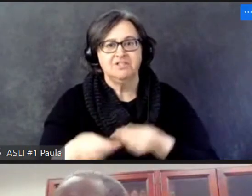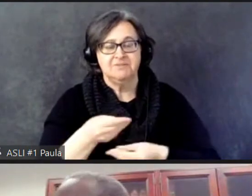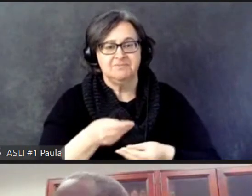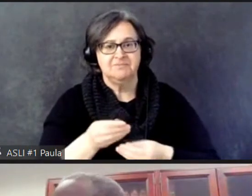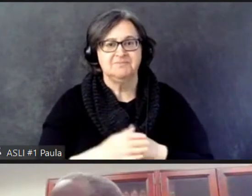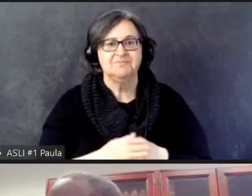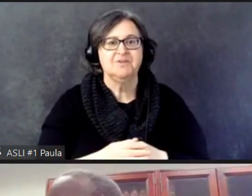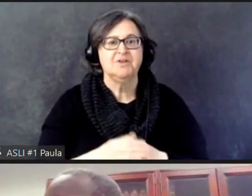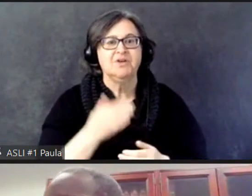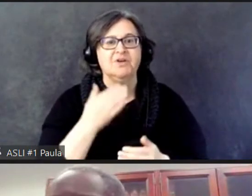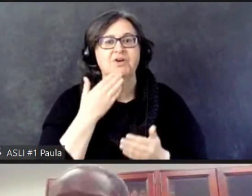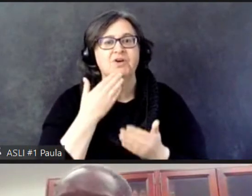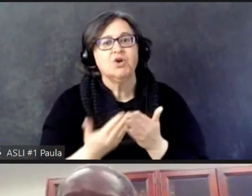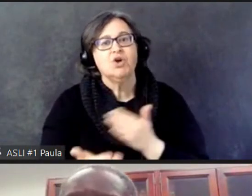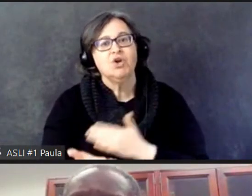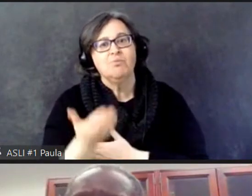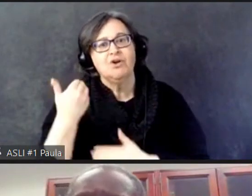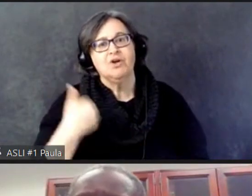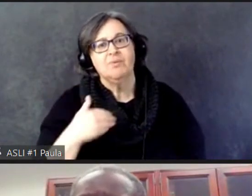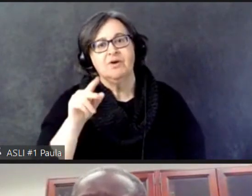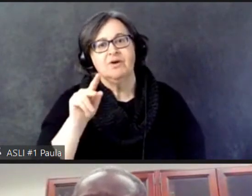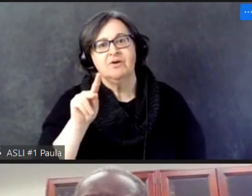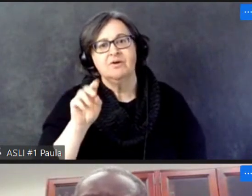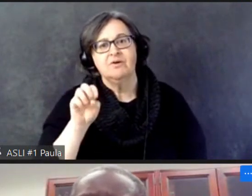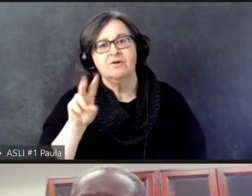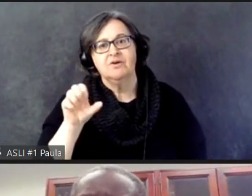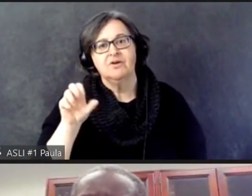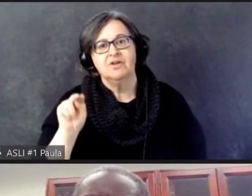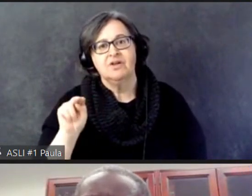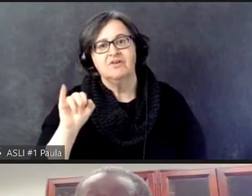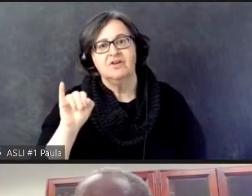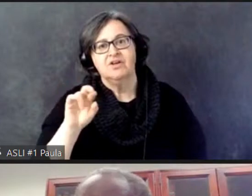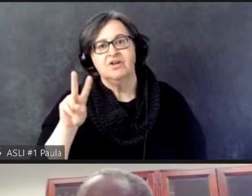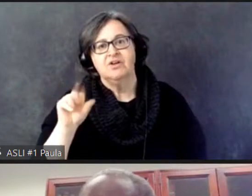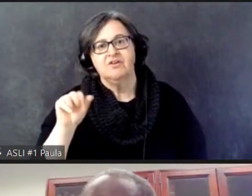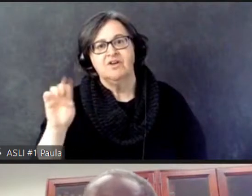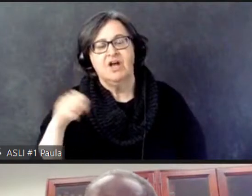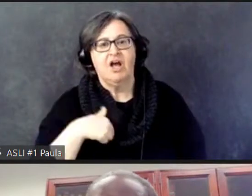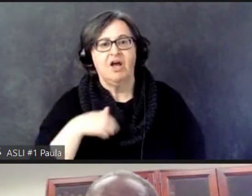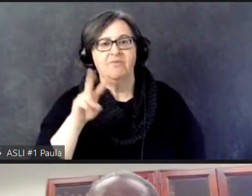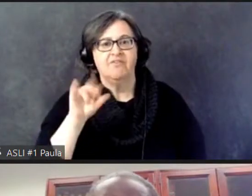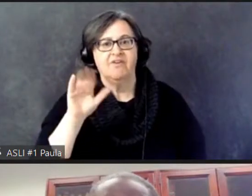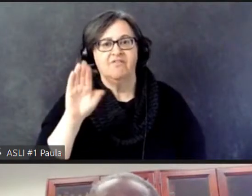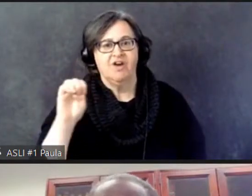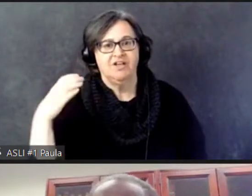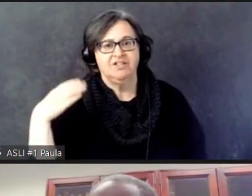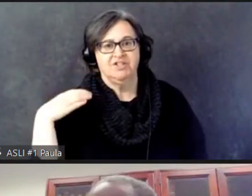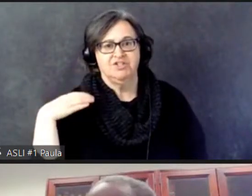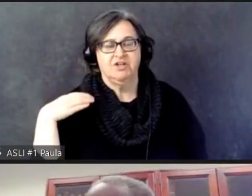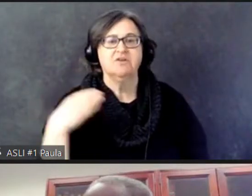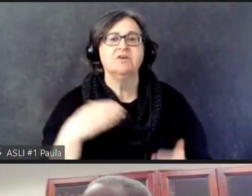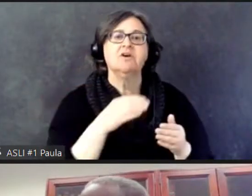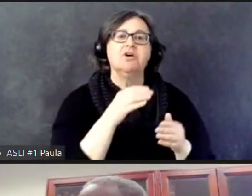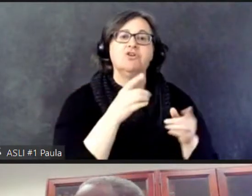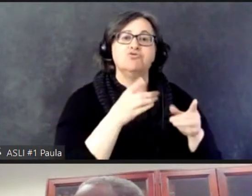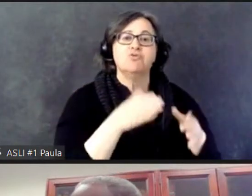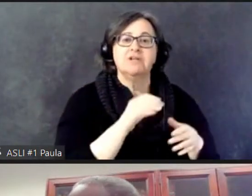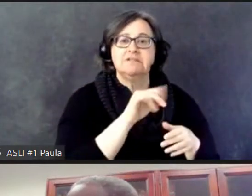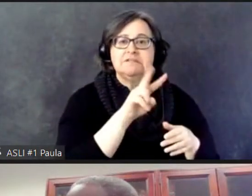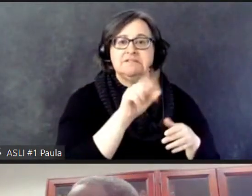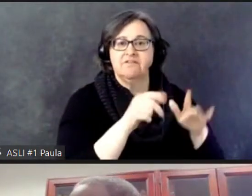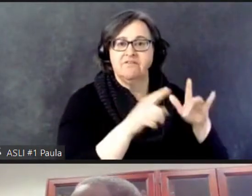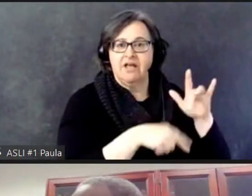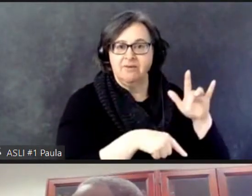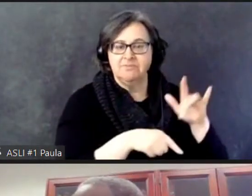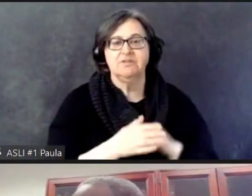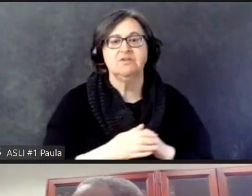Good morning, everyone. This is Kevin Irvine, good morning. Vice Chair of the Finance, Audit, and Budget Committee, but chairing today in the absence of Director Silva. I'd like to